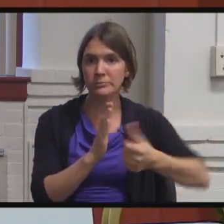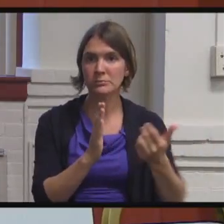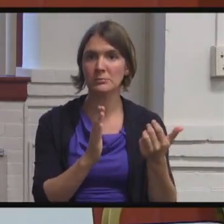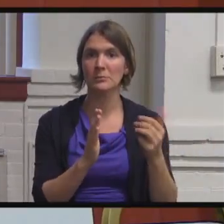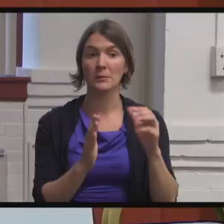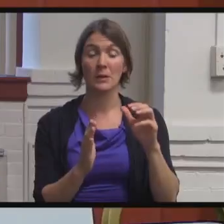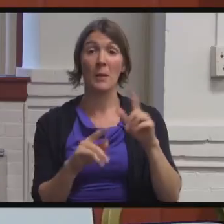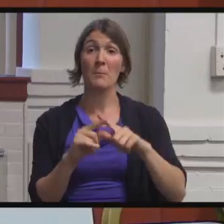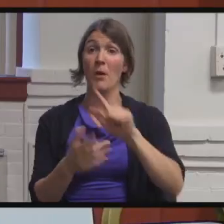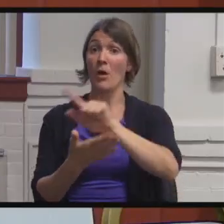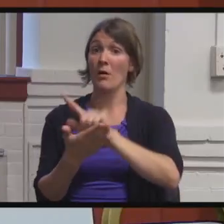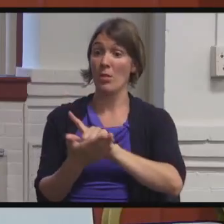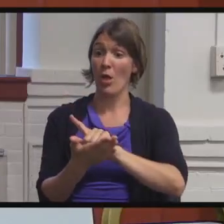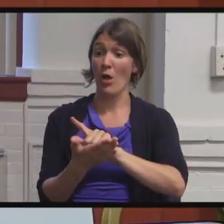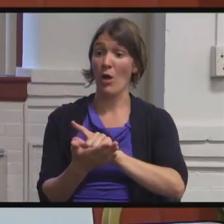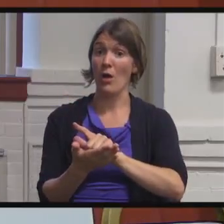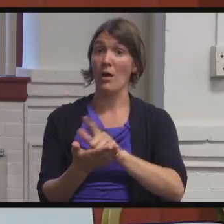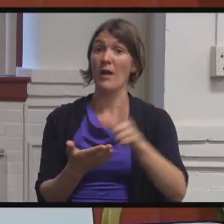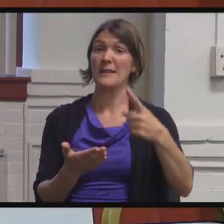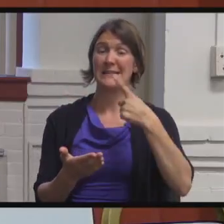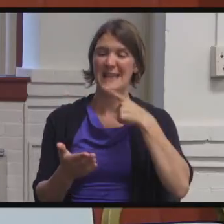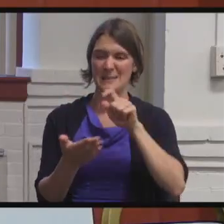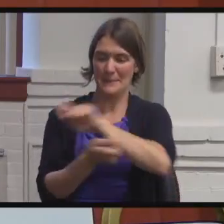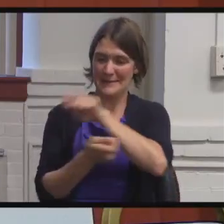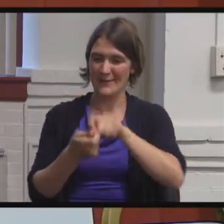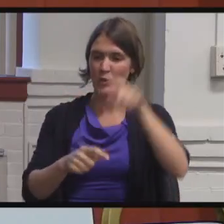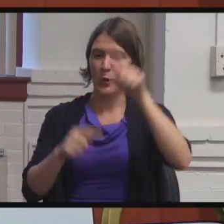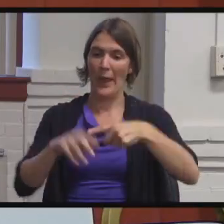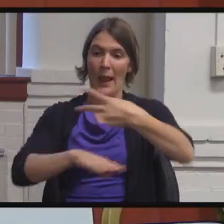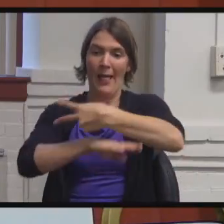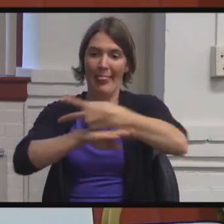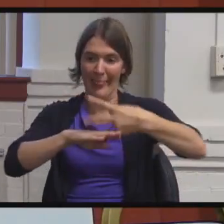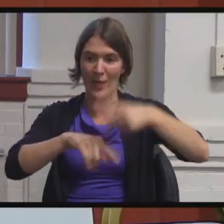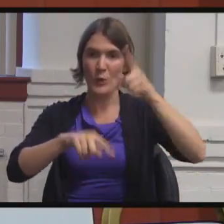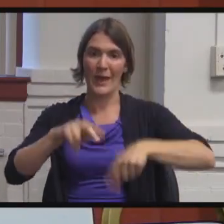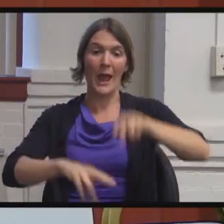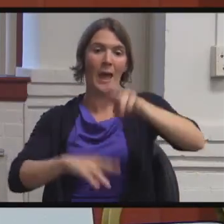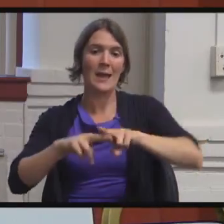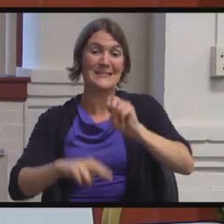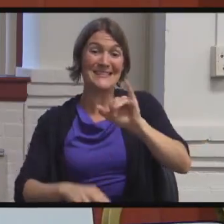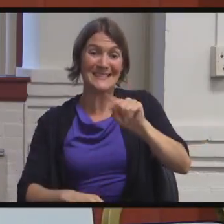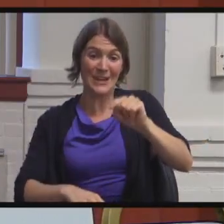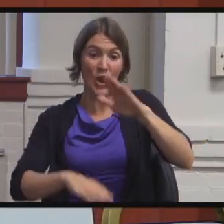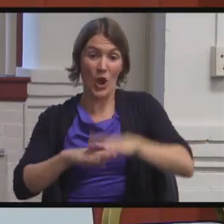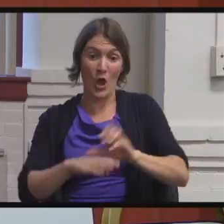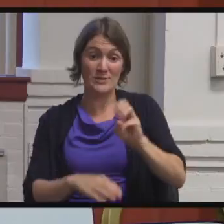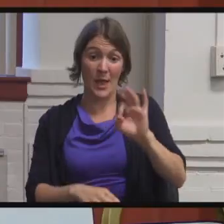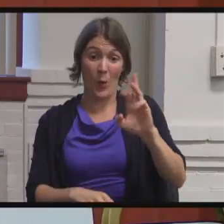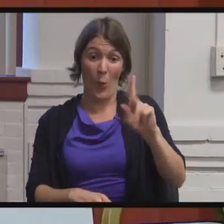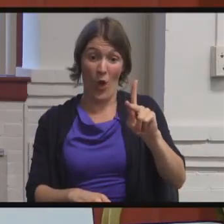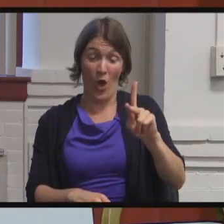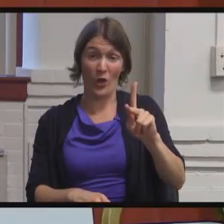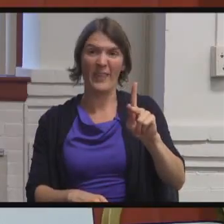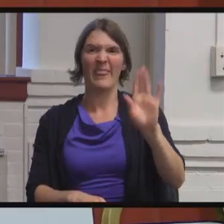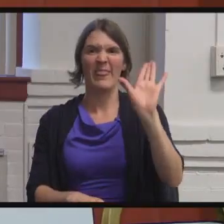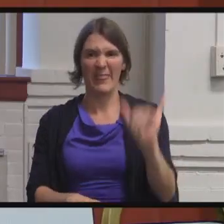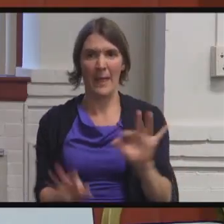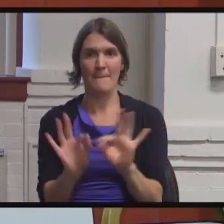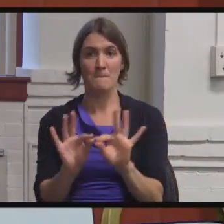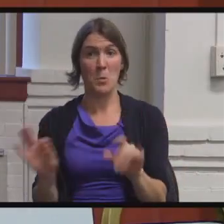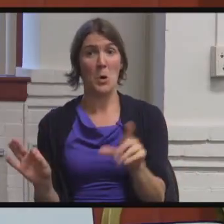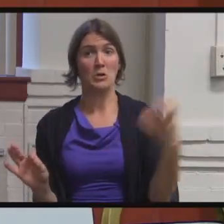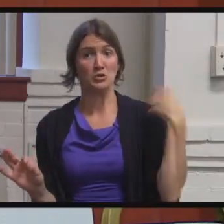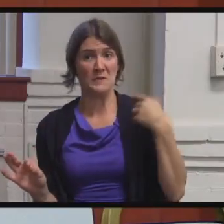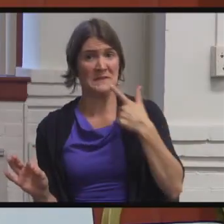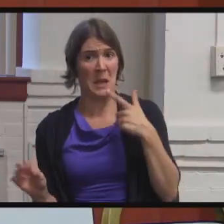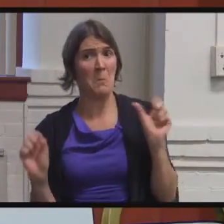having an ordinance where people cannot lay down on our sidewalks downtown and sit on the sidewalks, he said he could get